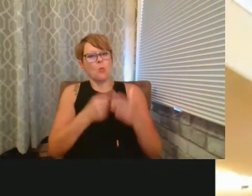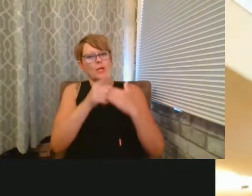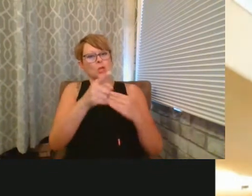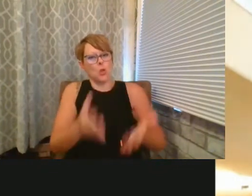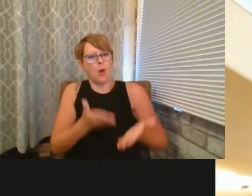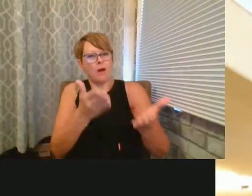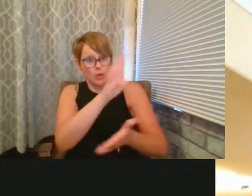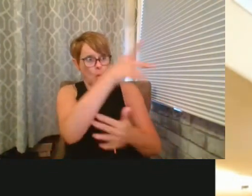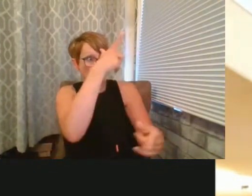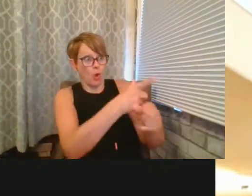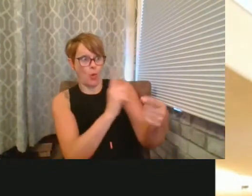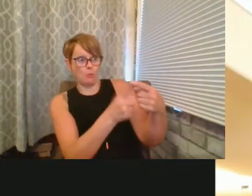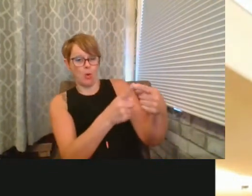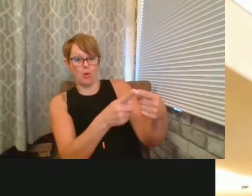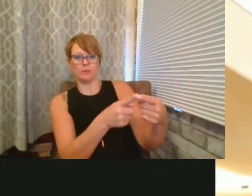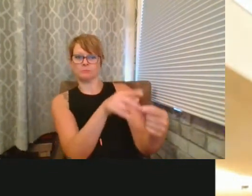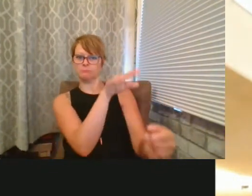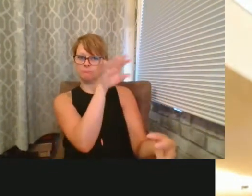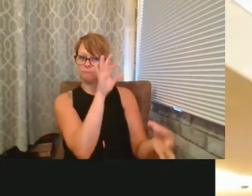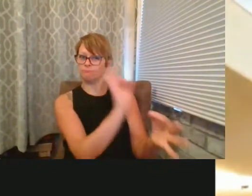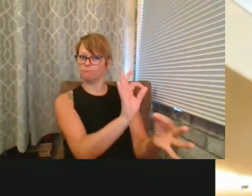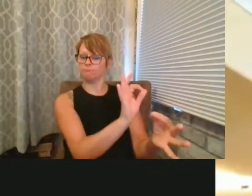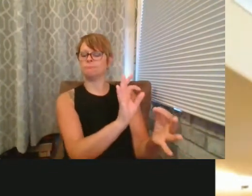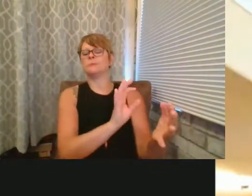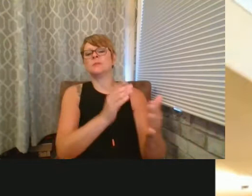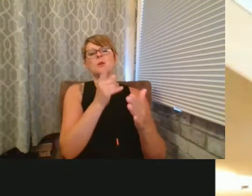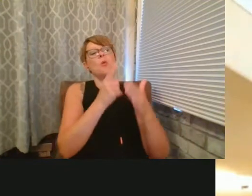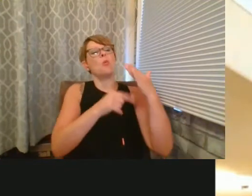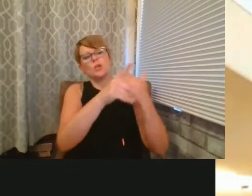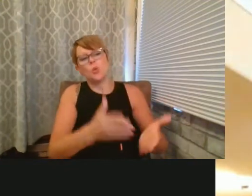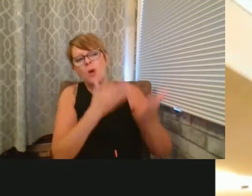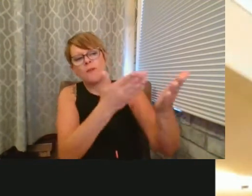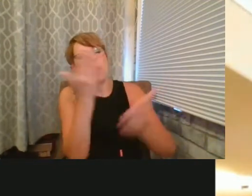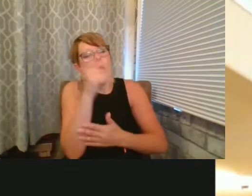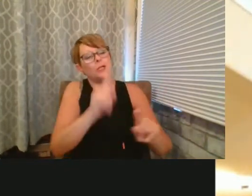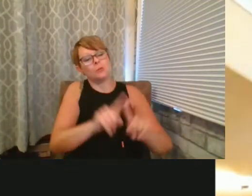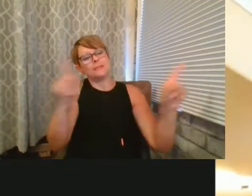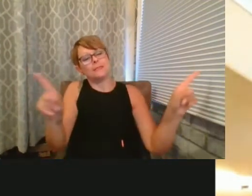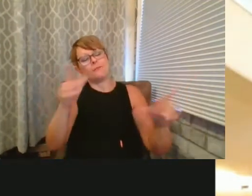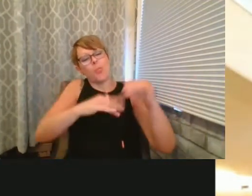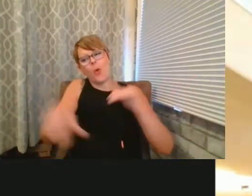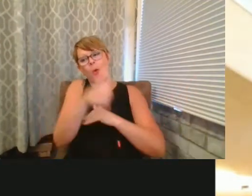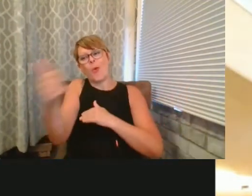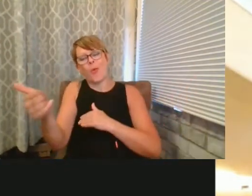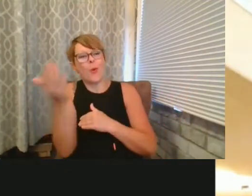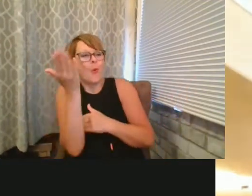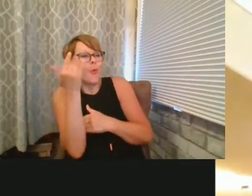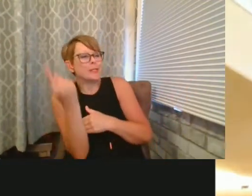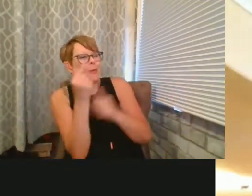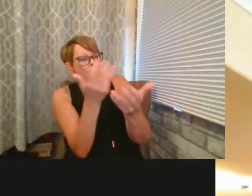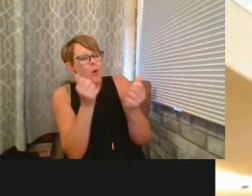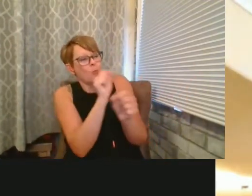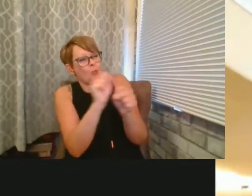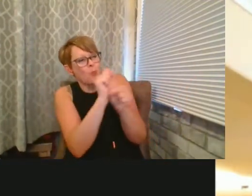is missing in this place that you're offering? Why are you different than somebody else? Why somebody want to work with you or get